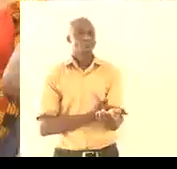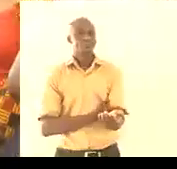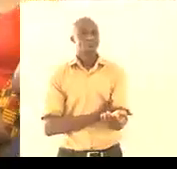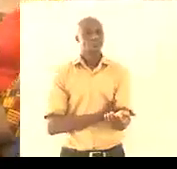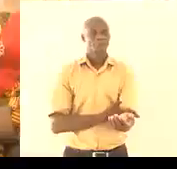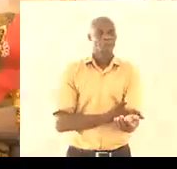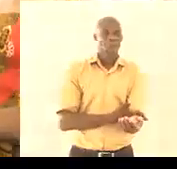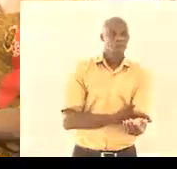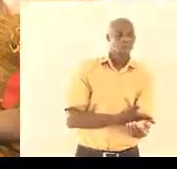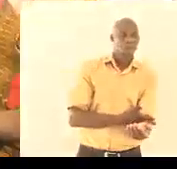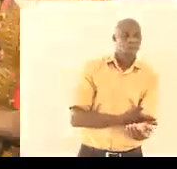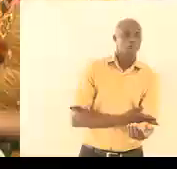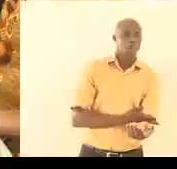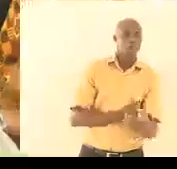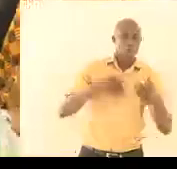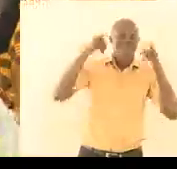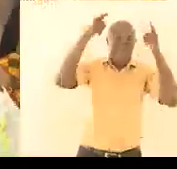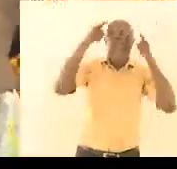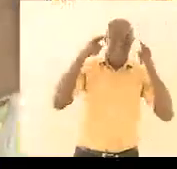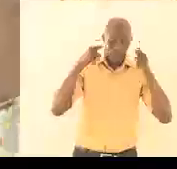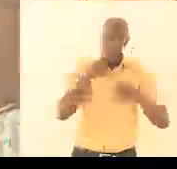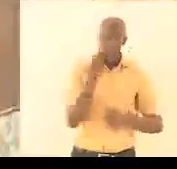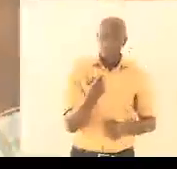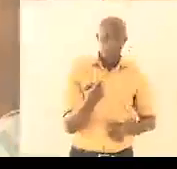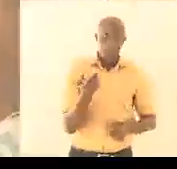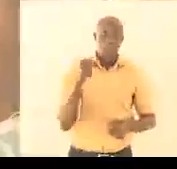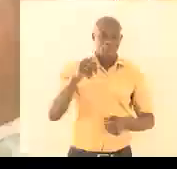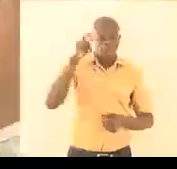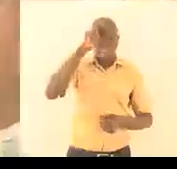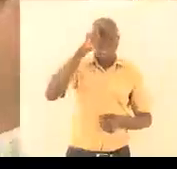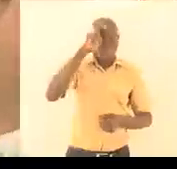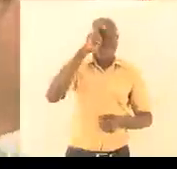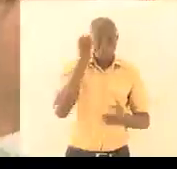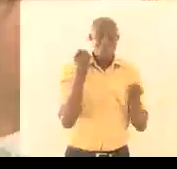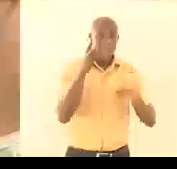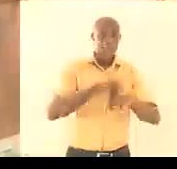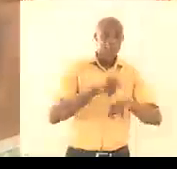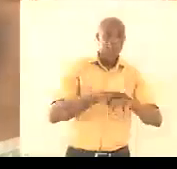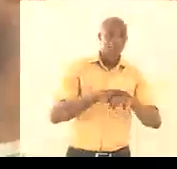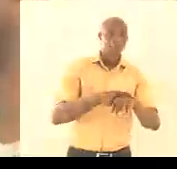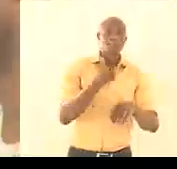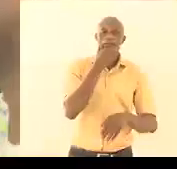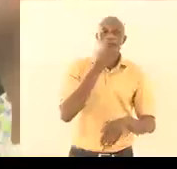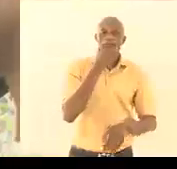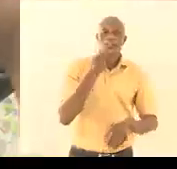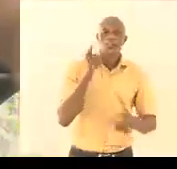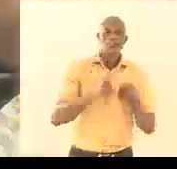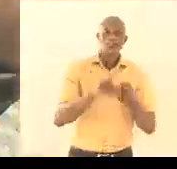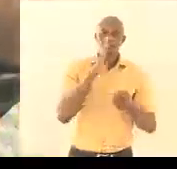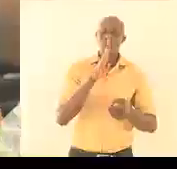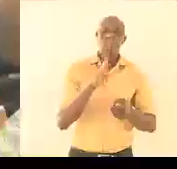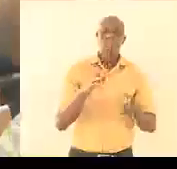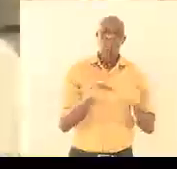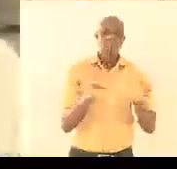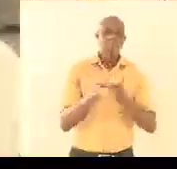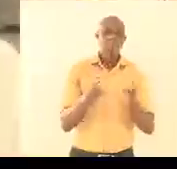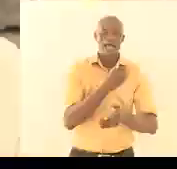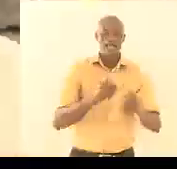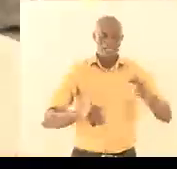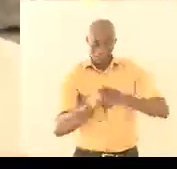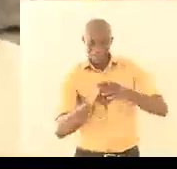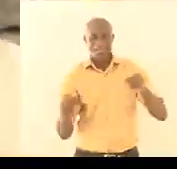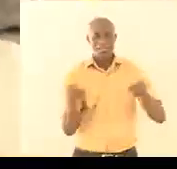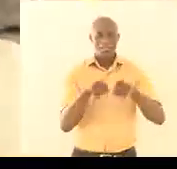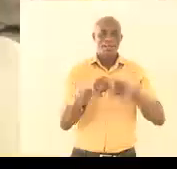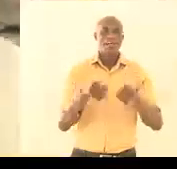video, Bishop Honor said something. He said, the devil many times pretend to be Jesus and appears as